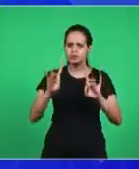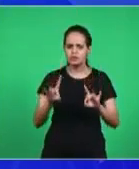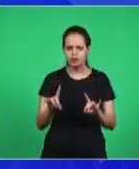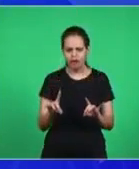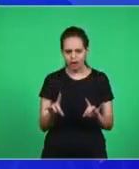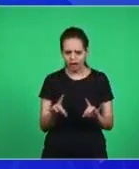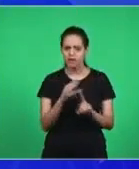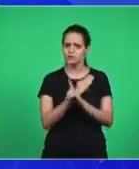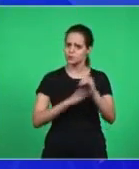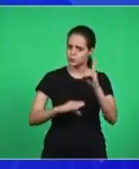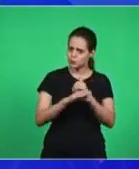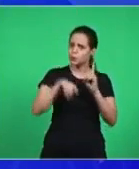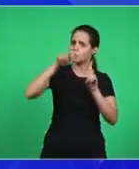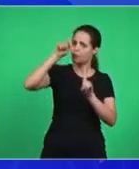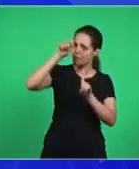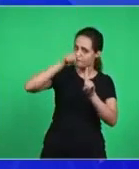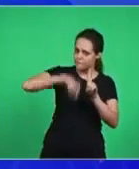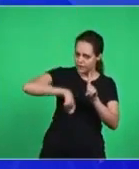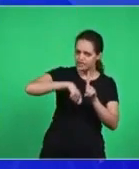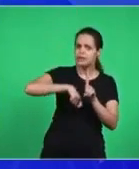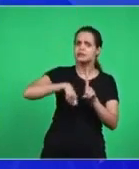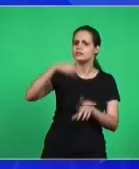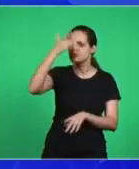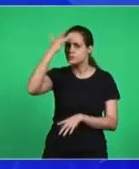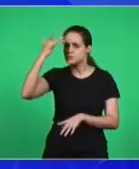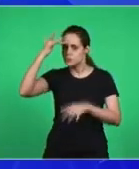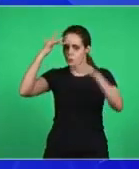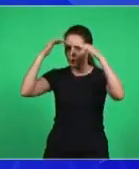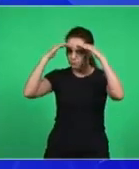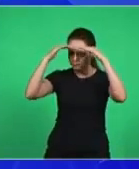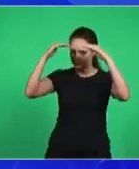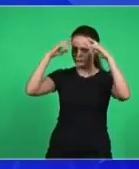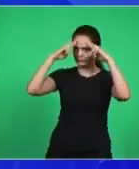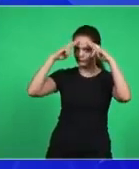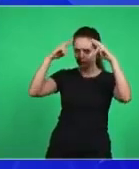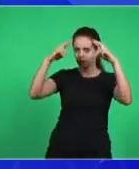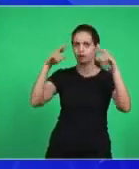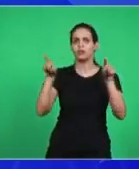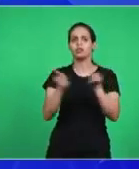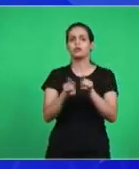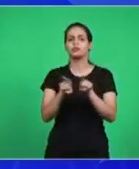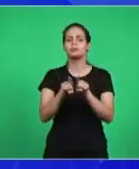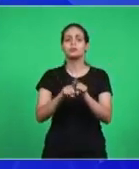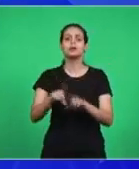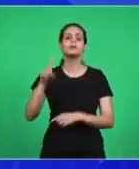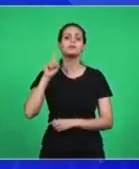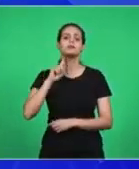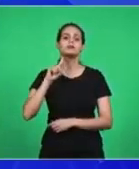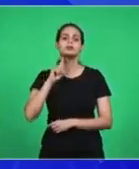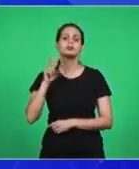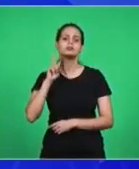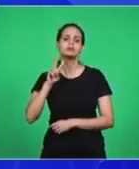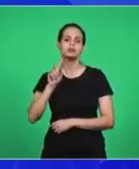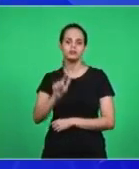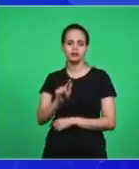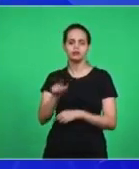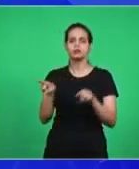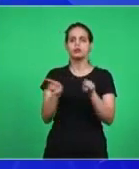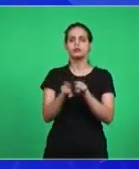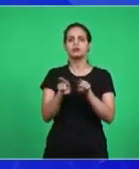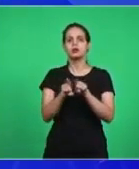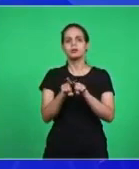for authorities that took place in one in the 7th Battalion in Minas Gerais, and